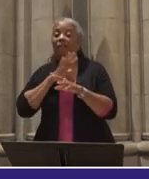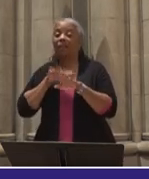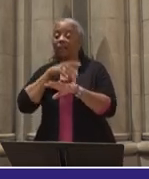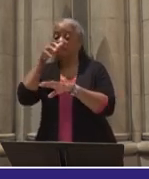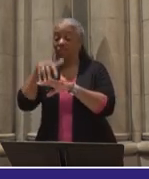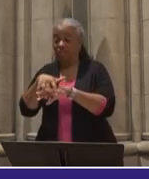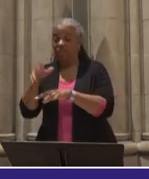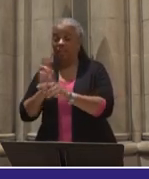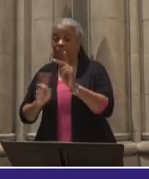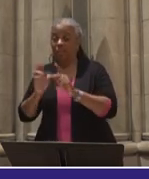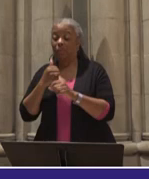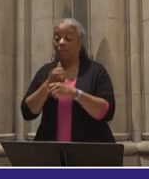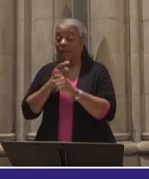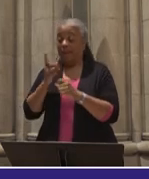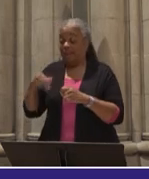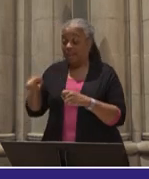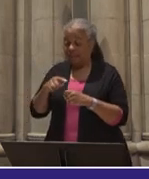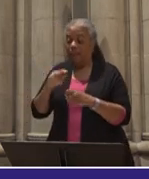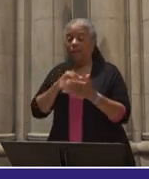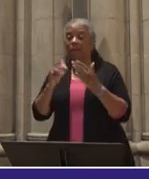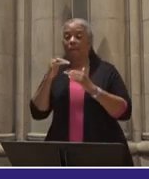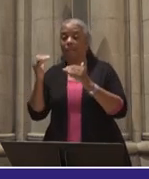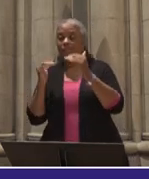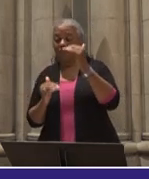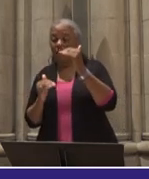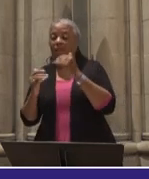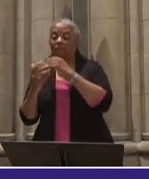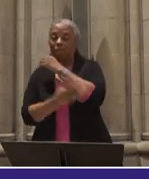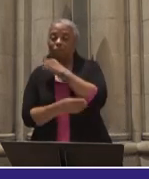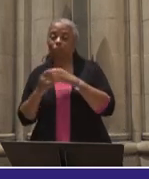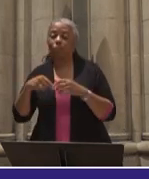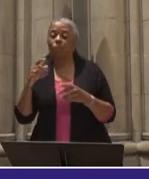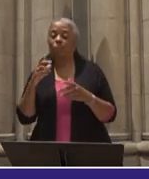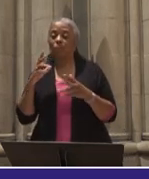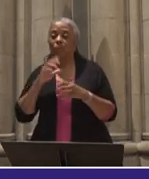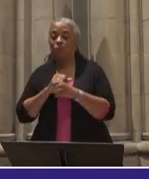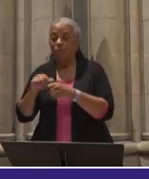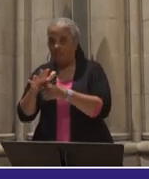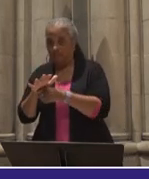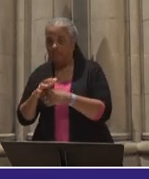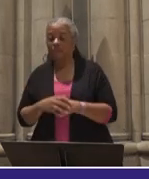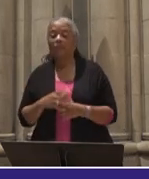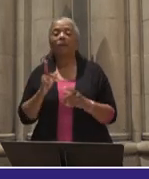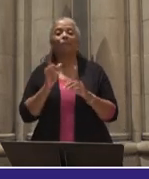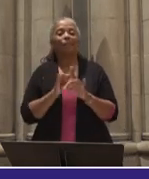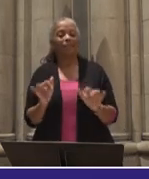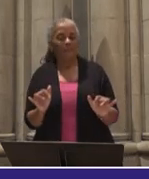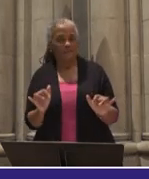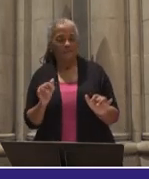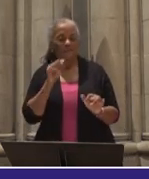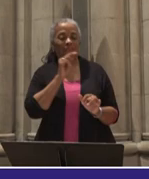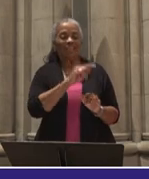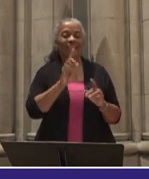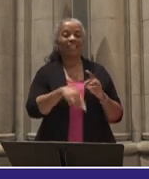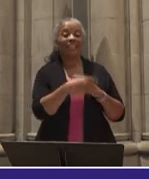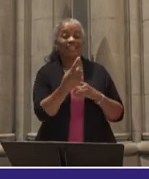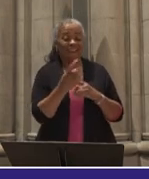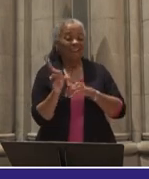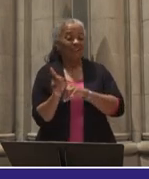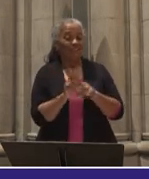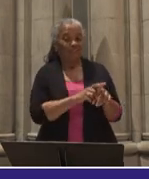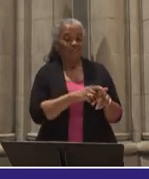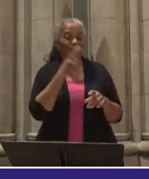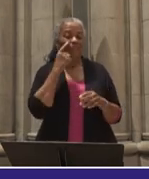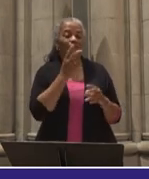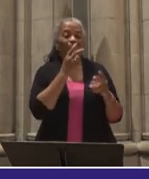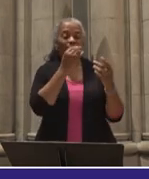peoples, making them disproportionately vulnerable to the ravages of COVID. Yet it is also a day, on the other hand,